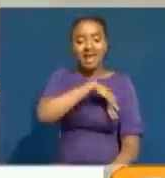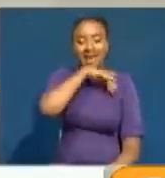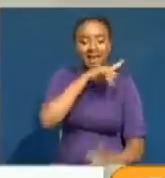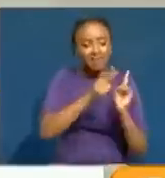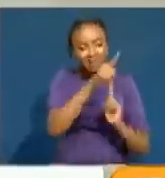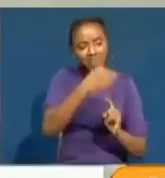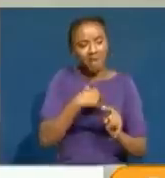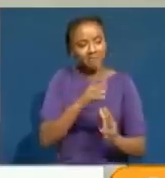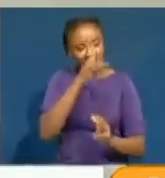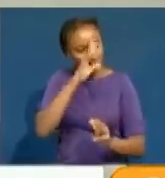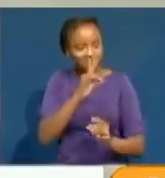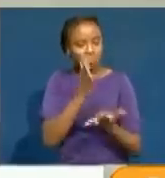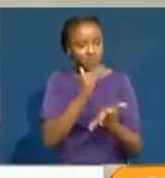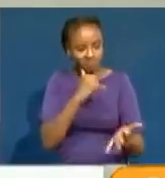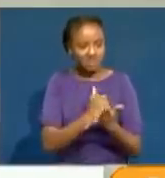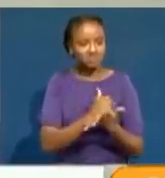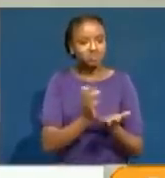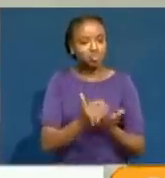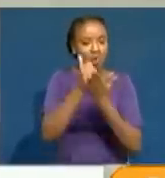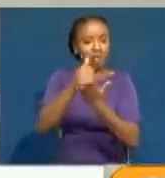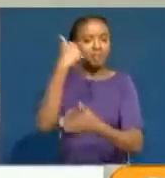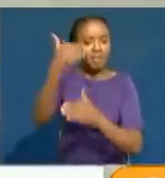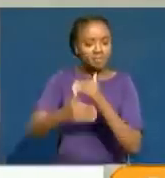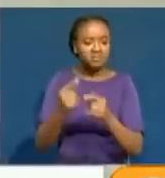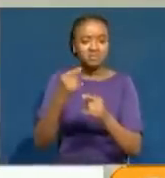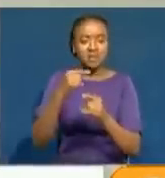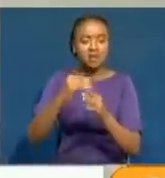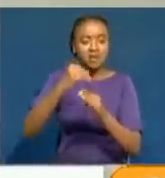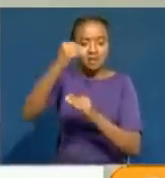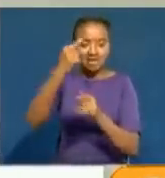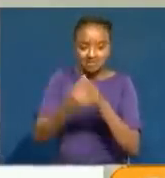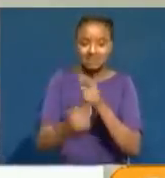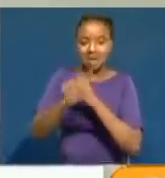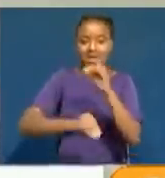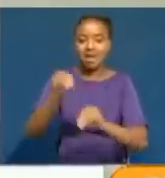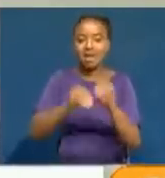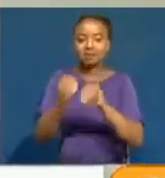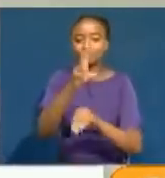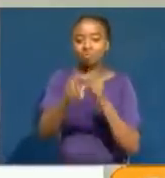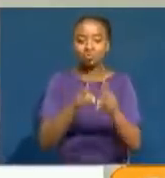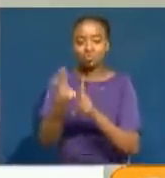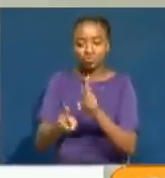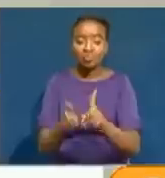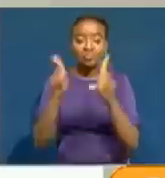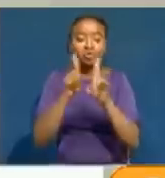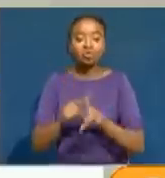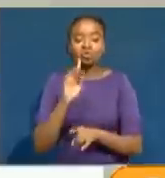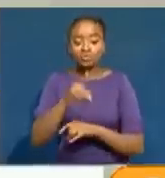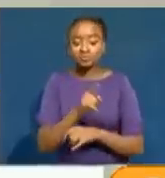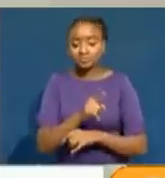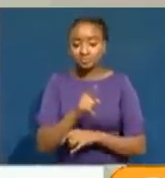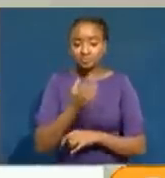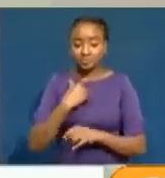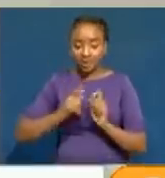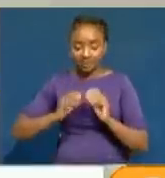will play a key role in the management of electoral affairs next year. The MP's demands came after a multi-agency forum on elections